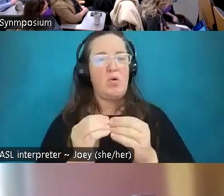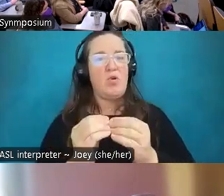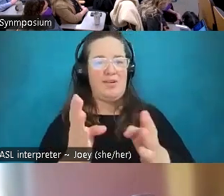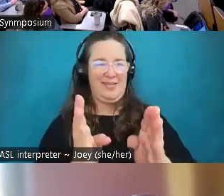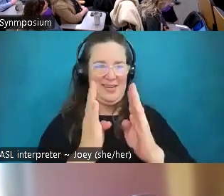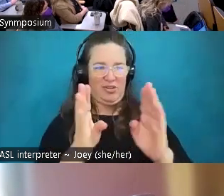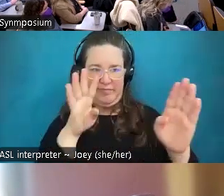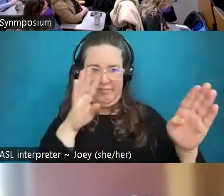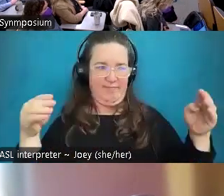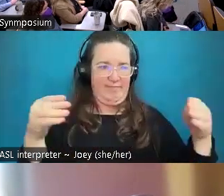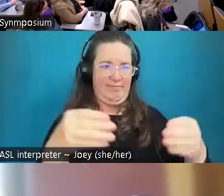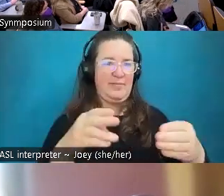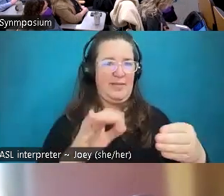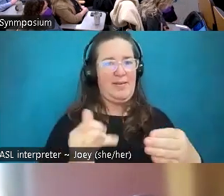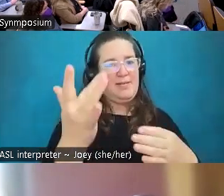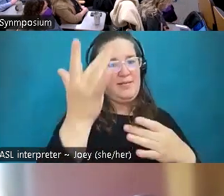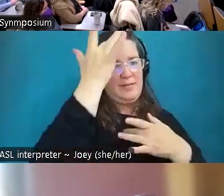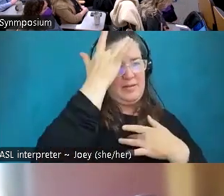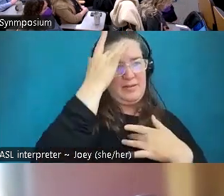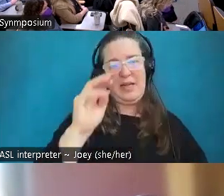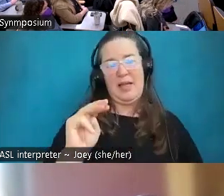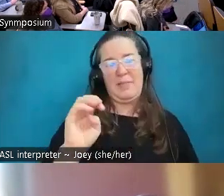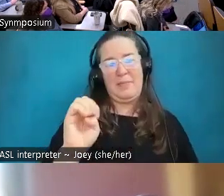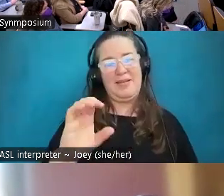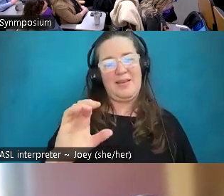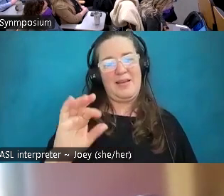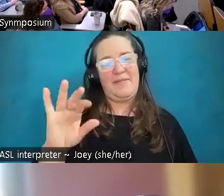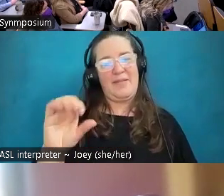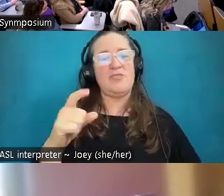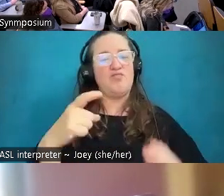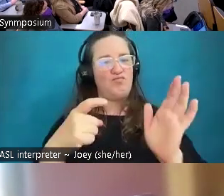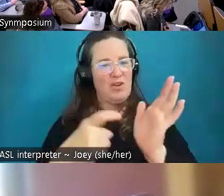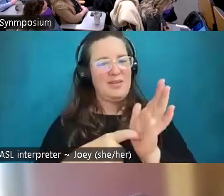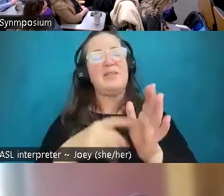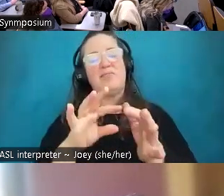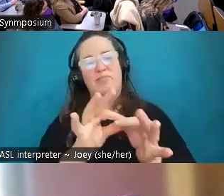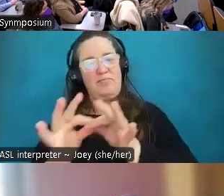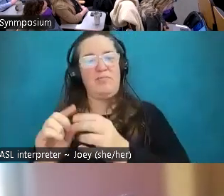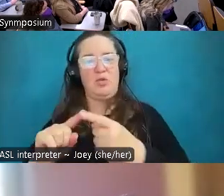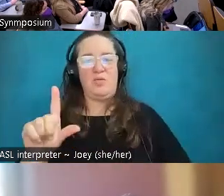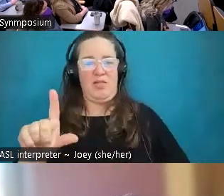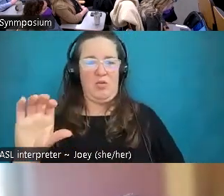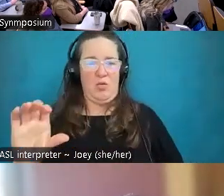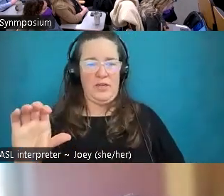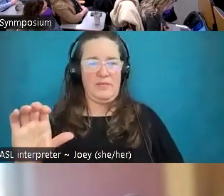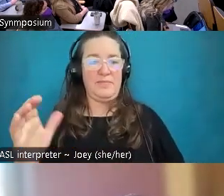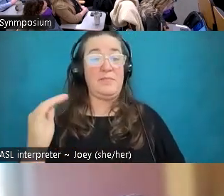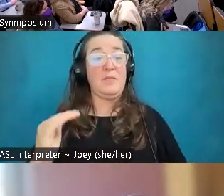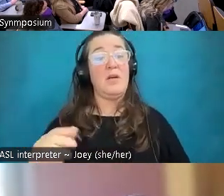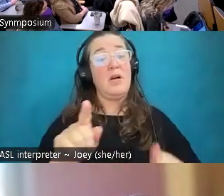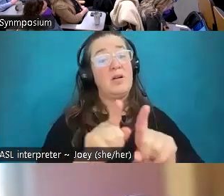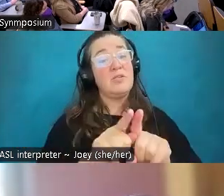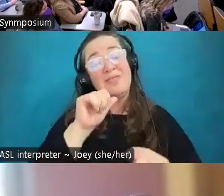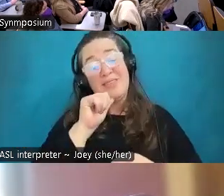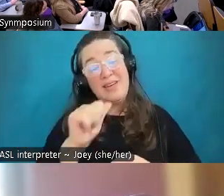is recognized as a part of long COVID. In addition, non-infectious risk factors are recognized,